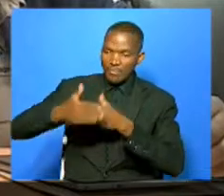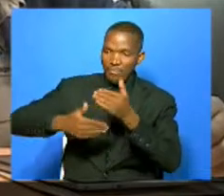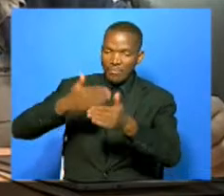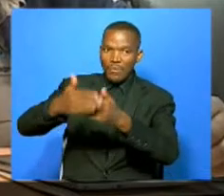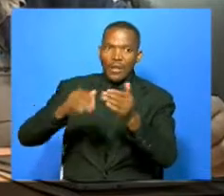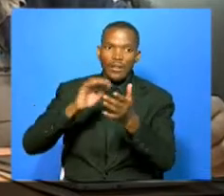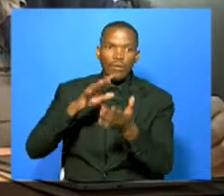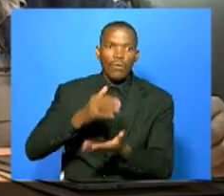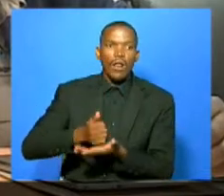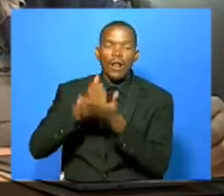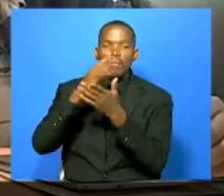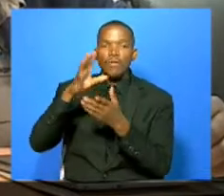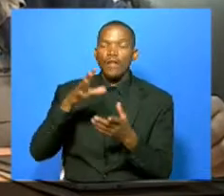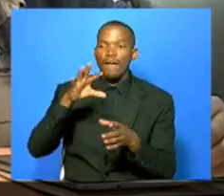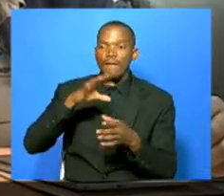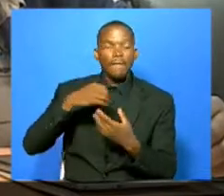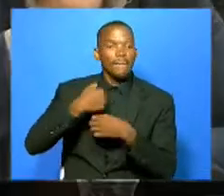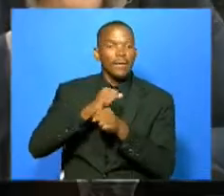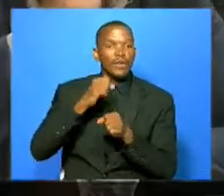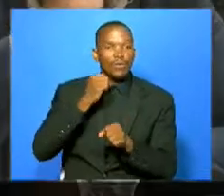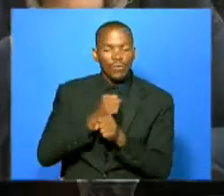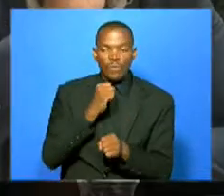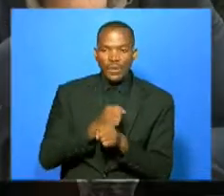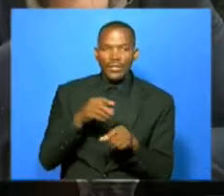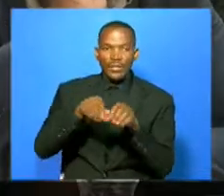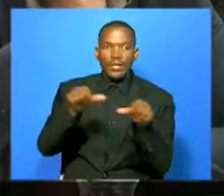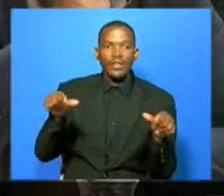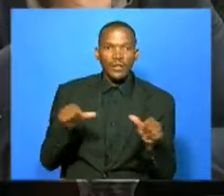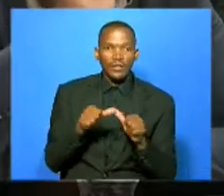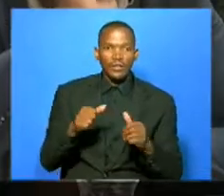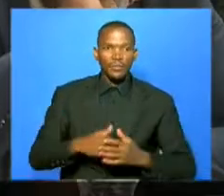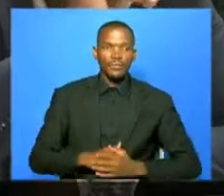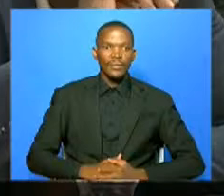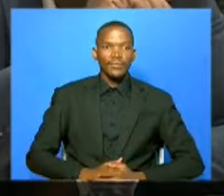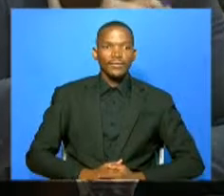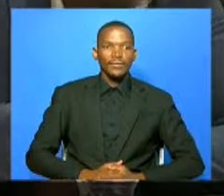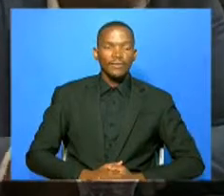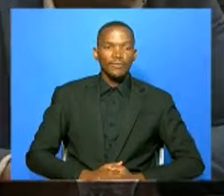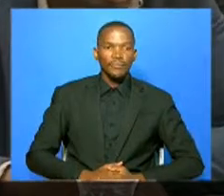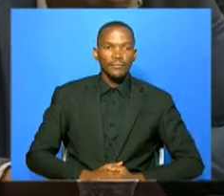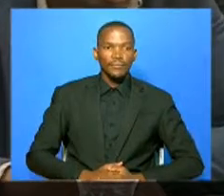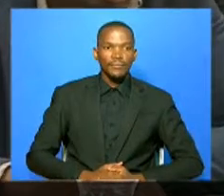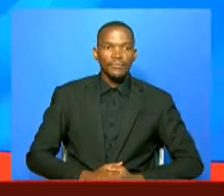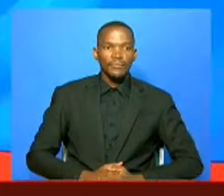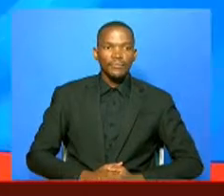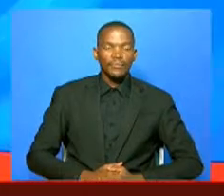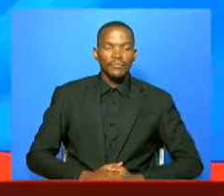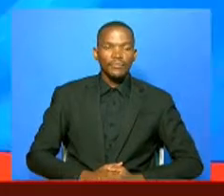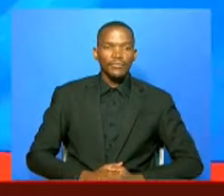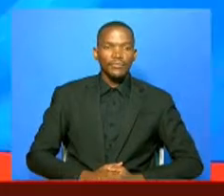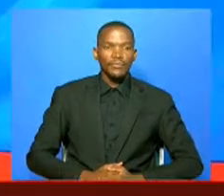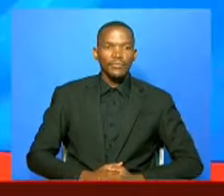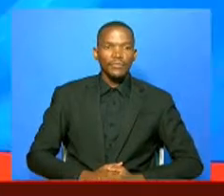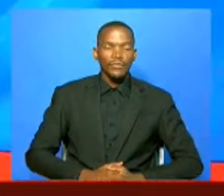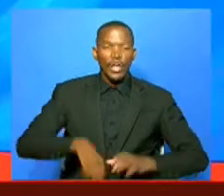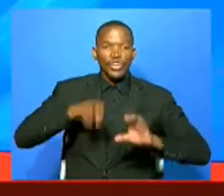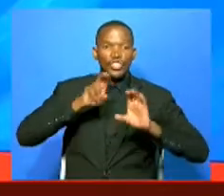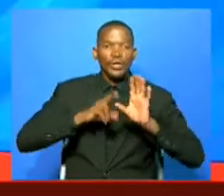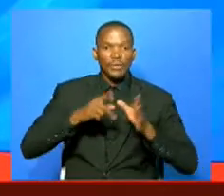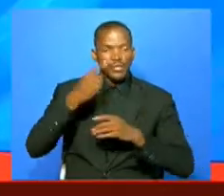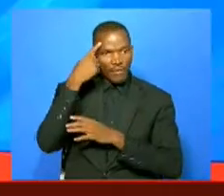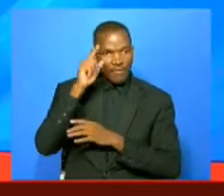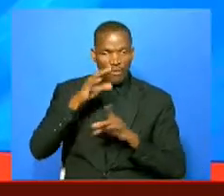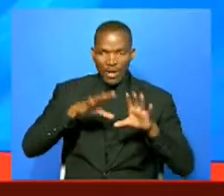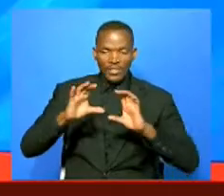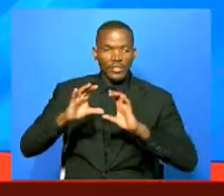a thuse le gone go tlhama ditiro mo kgaolong thalphududu btv news Good Hope modulasetilo wa khansele